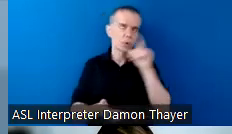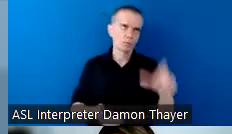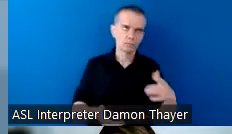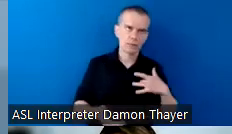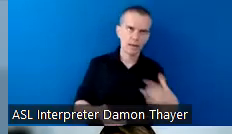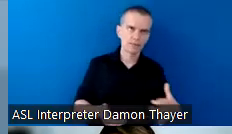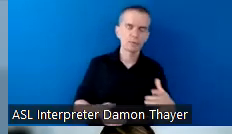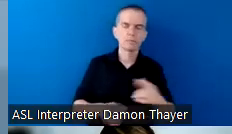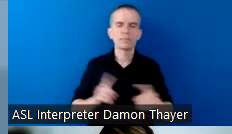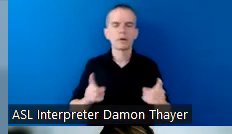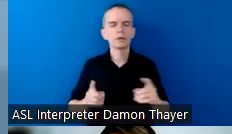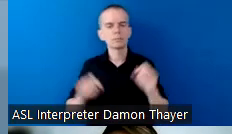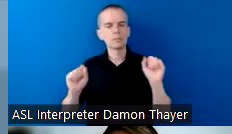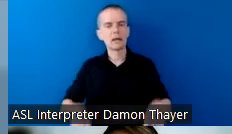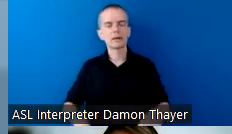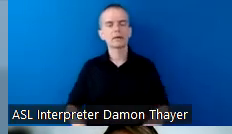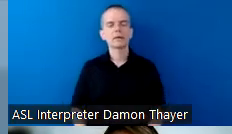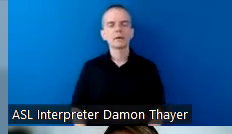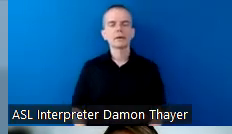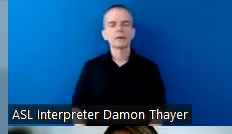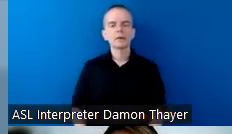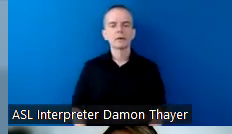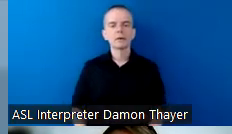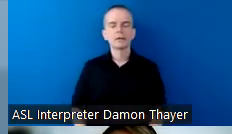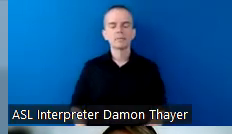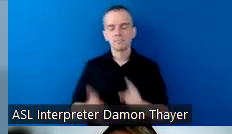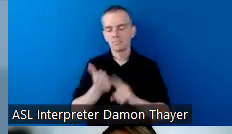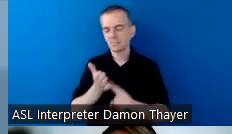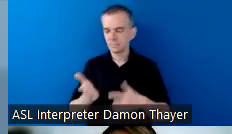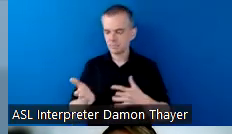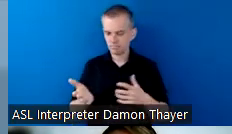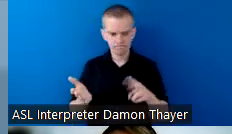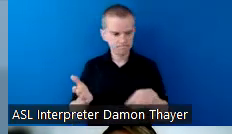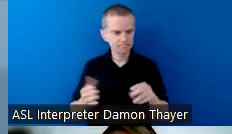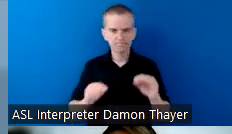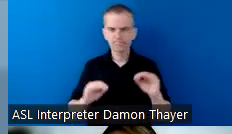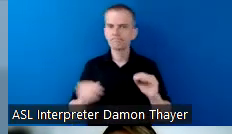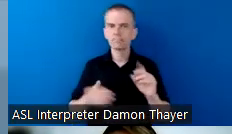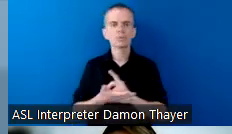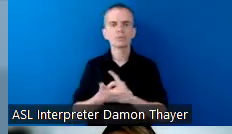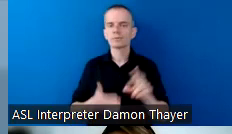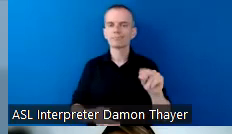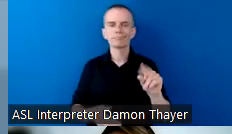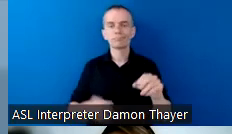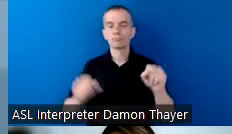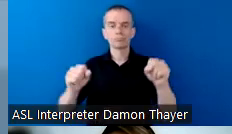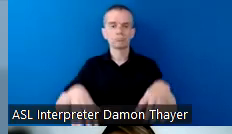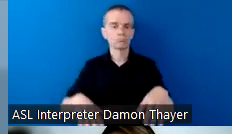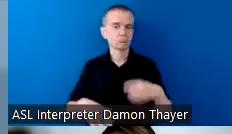then we may dismiss a case because we don't find that there's discrimination, or we may